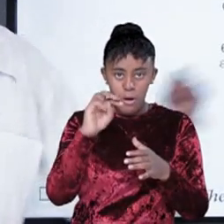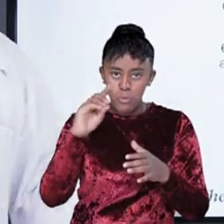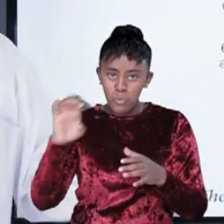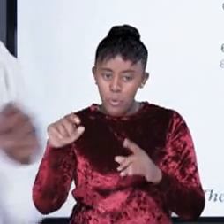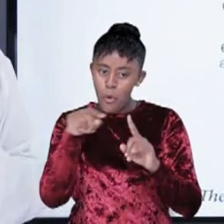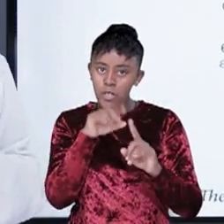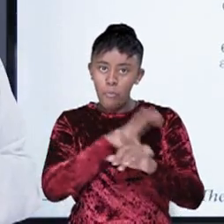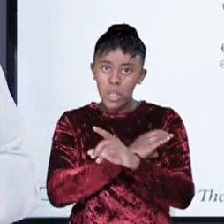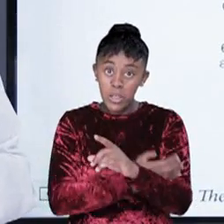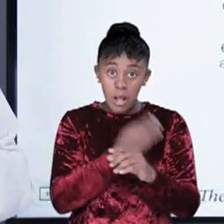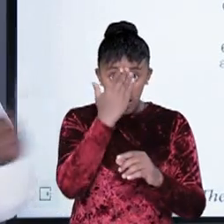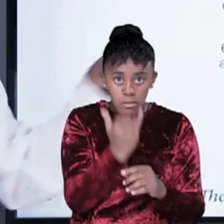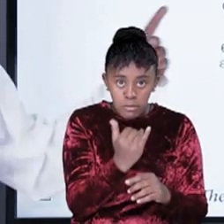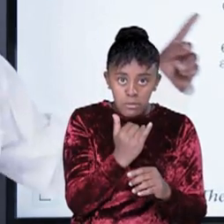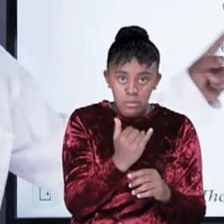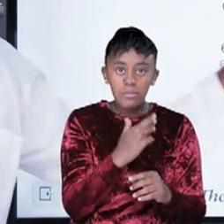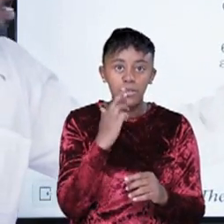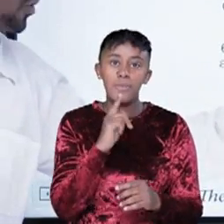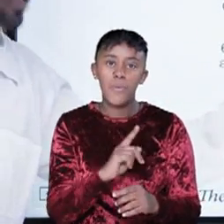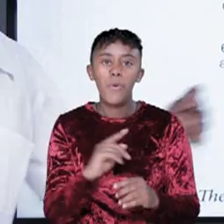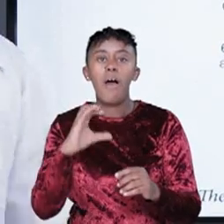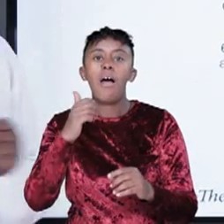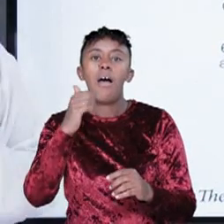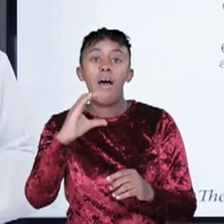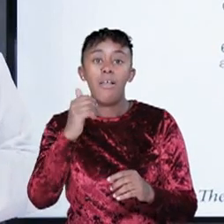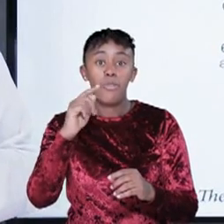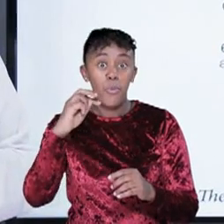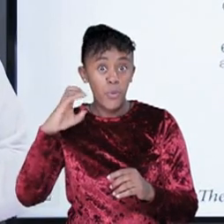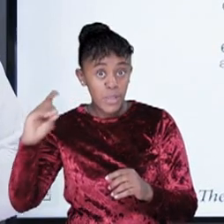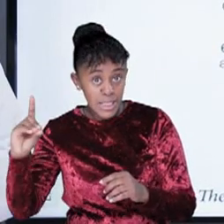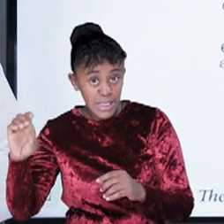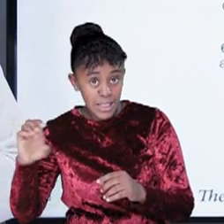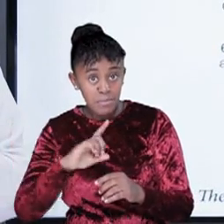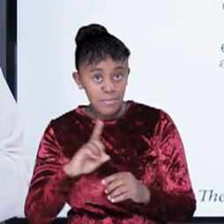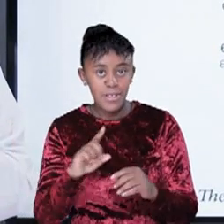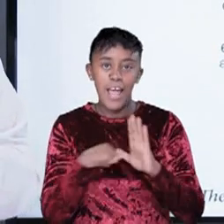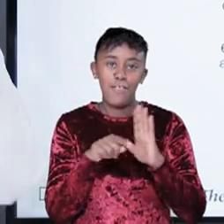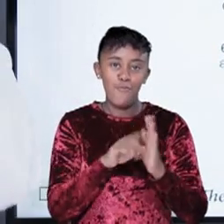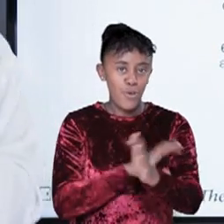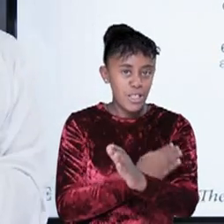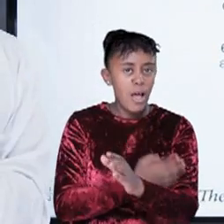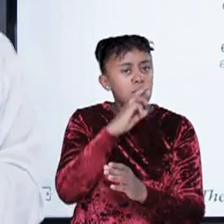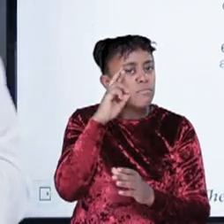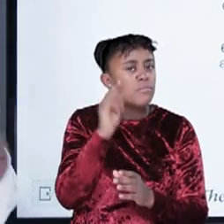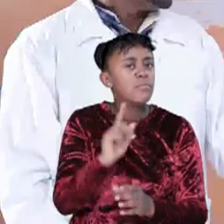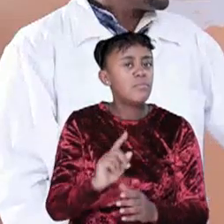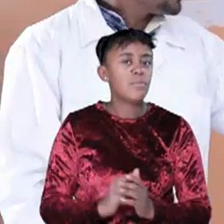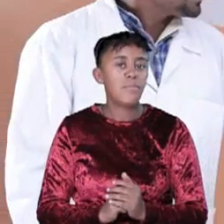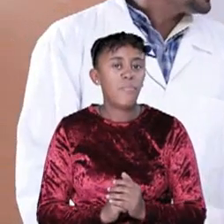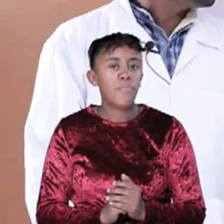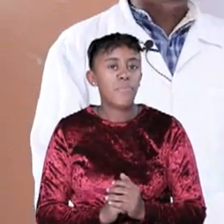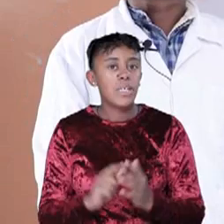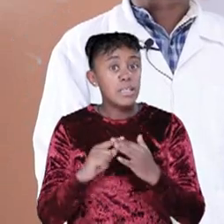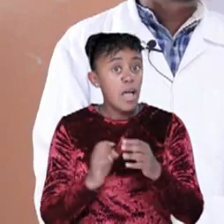at positive potential and cathode is at negative potential. The reason is,